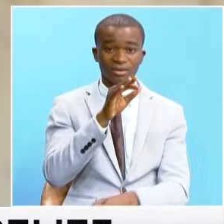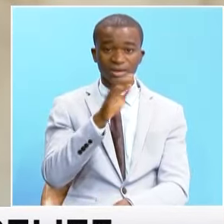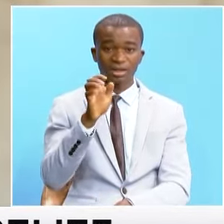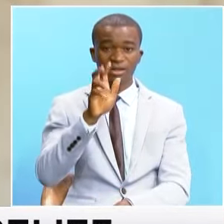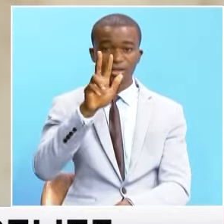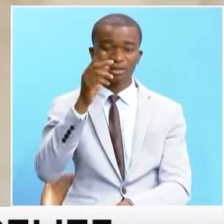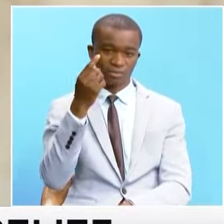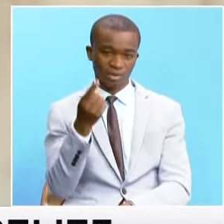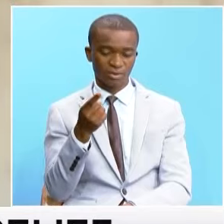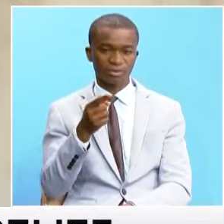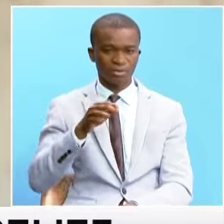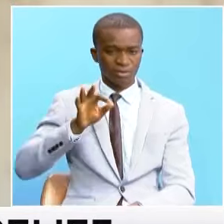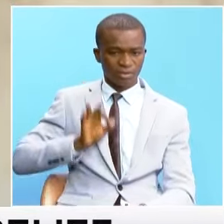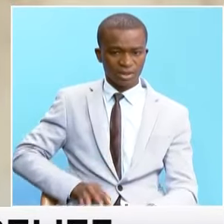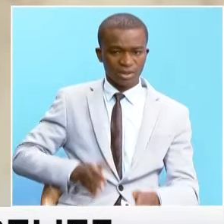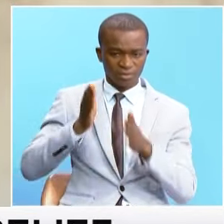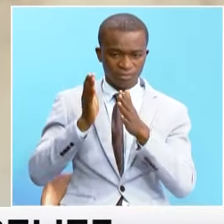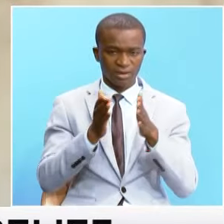6,931 beneficiaries.